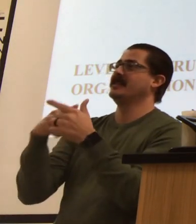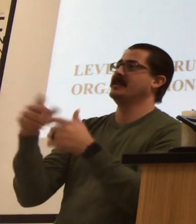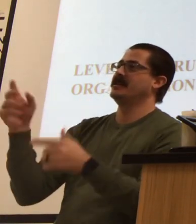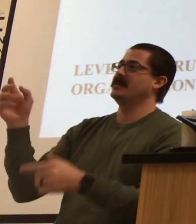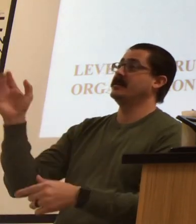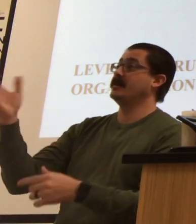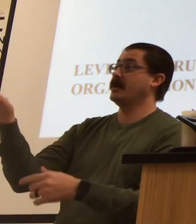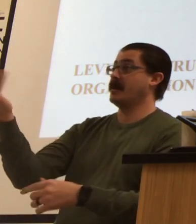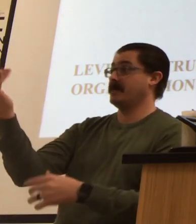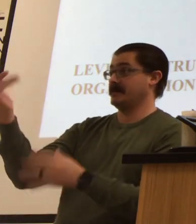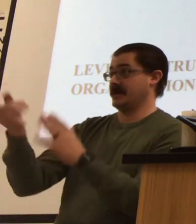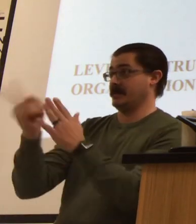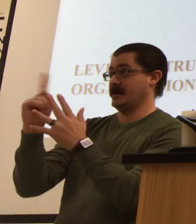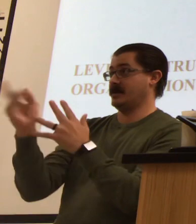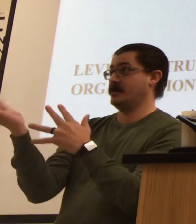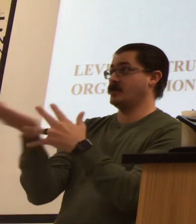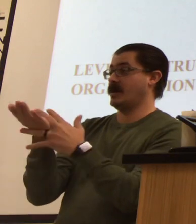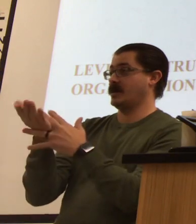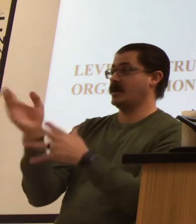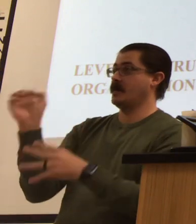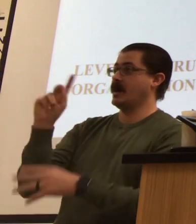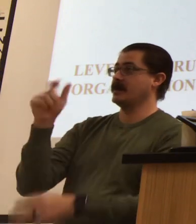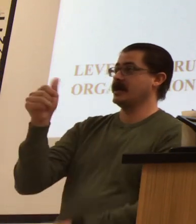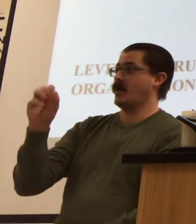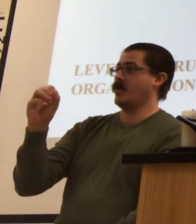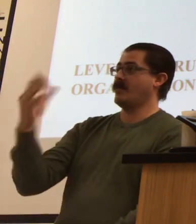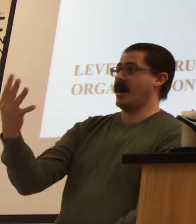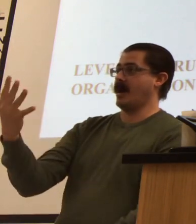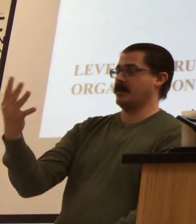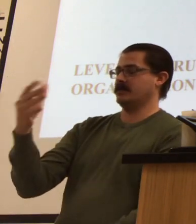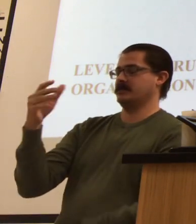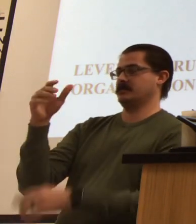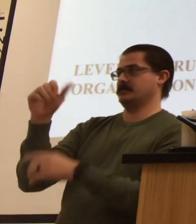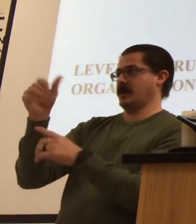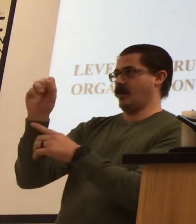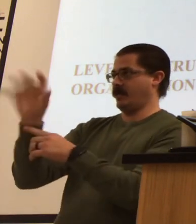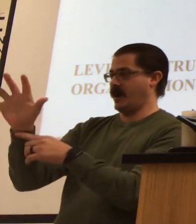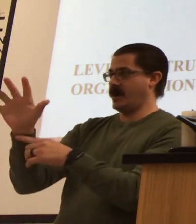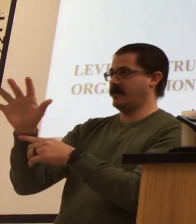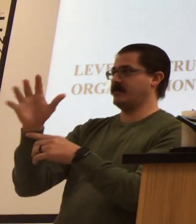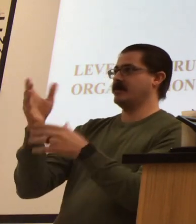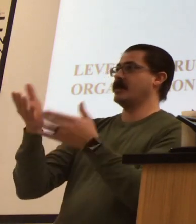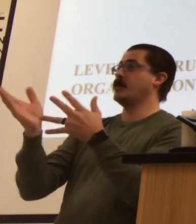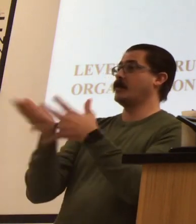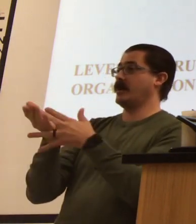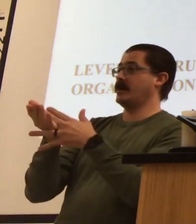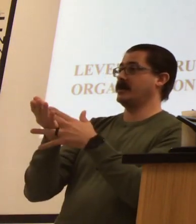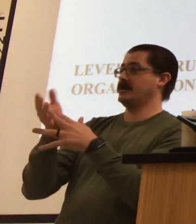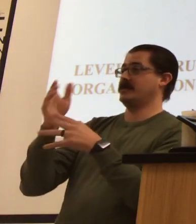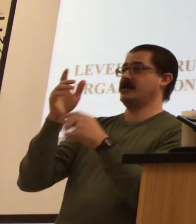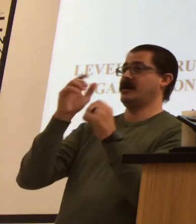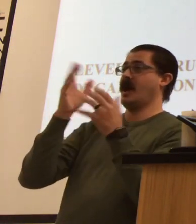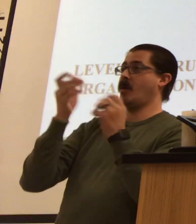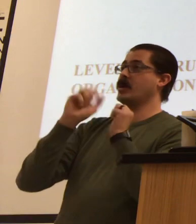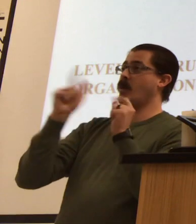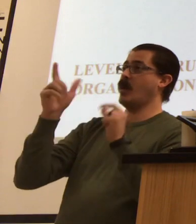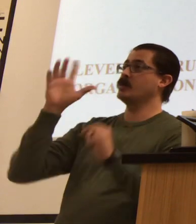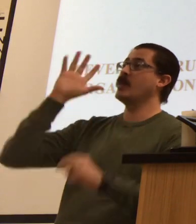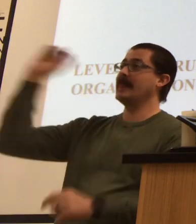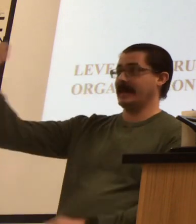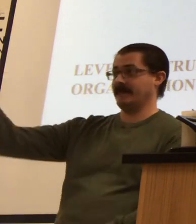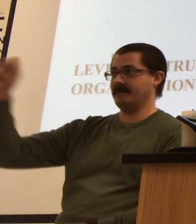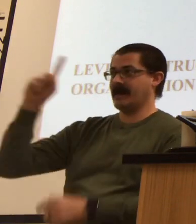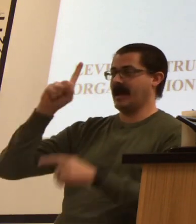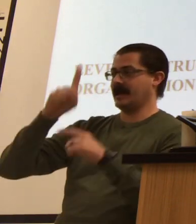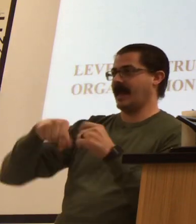take a 15-minute break, come back at 10:05, and we'll continue. And I give breaks, I ask everyone to leave, because so I can leave too. I can't leave you in here